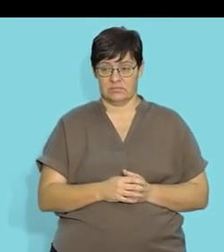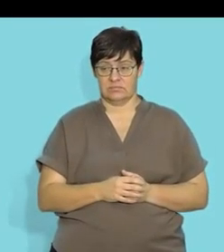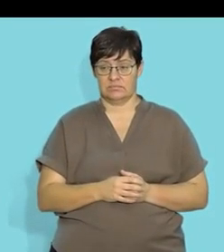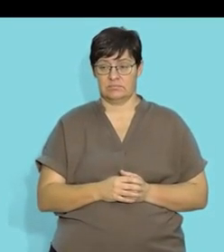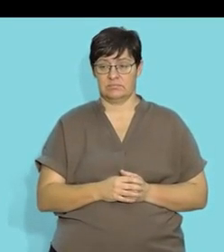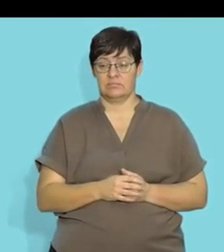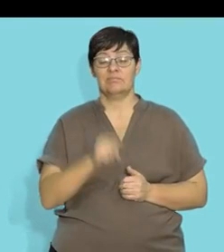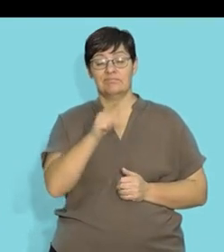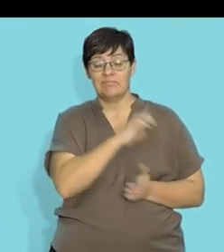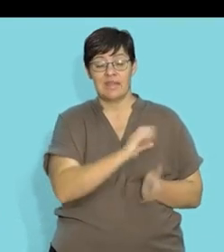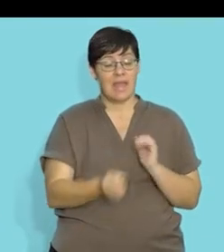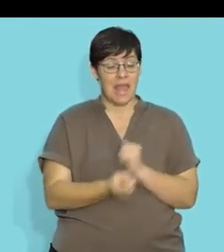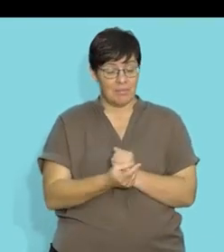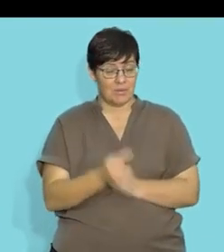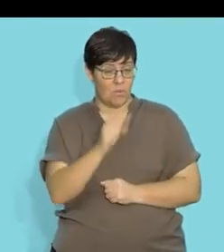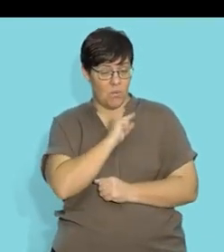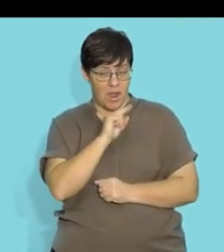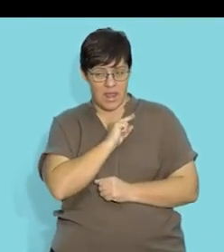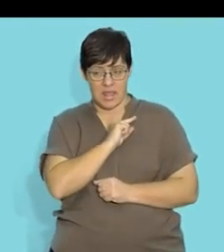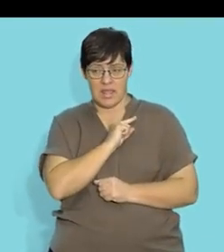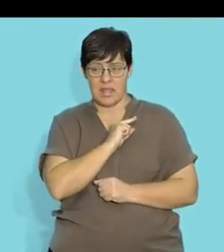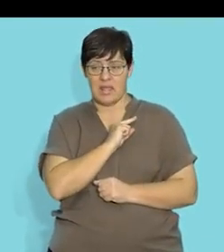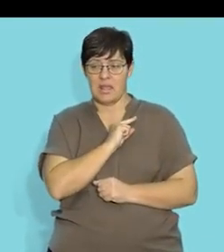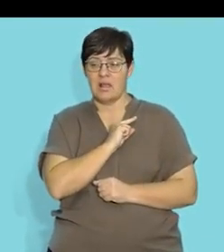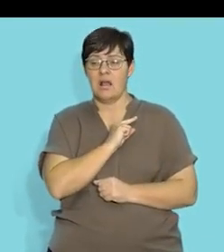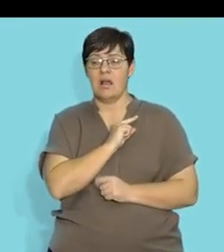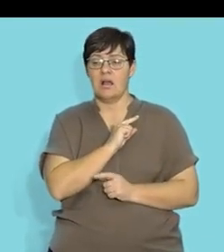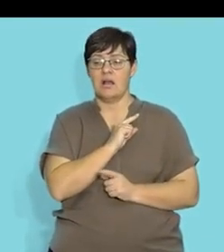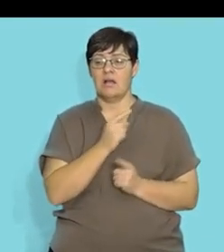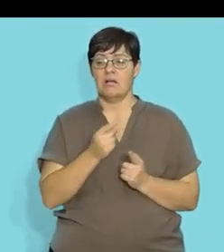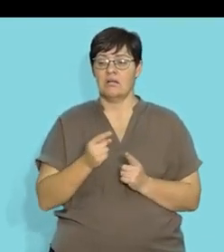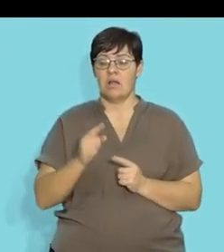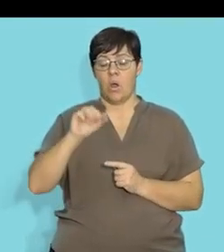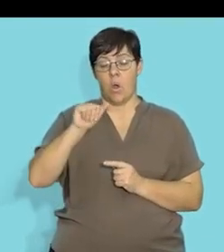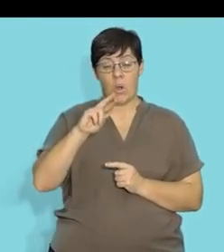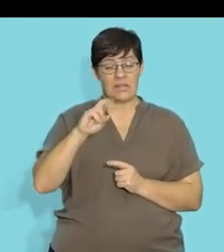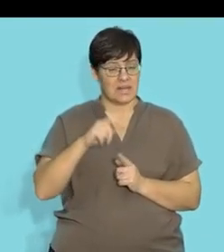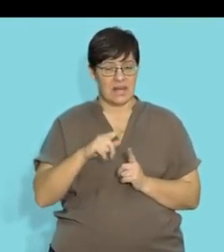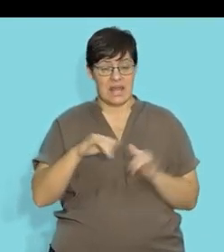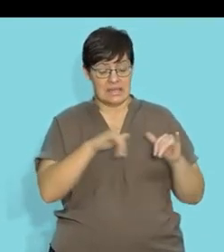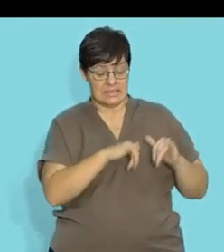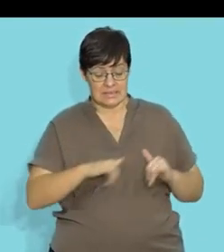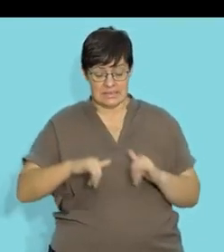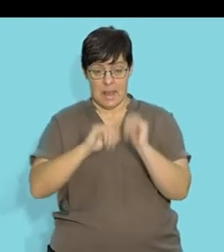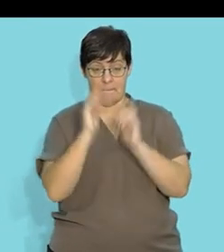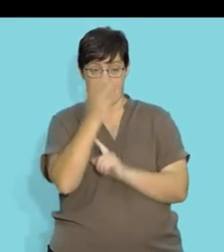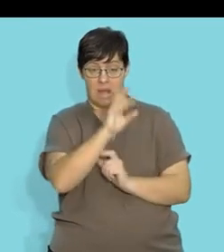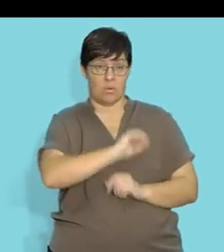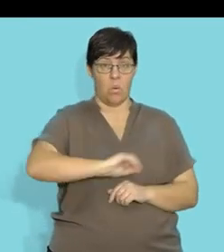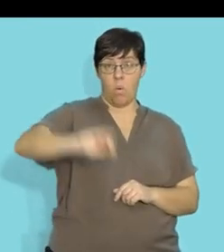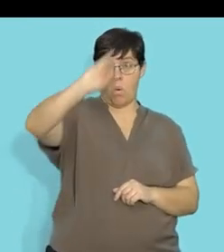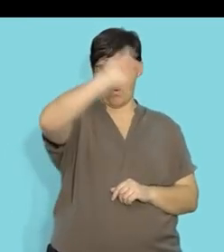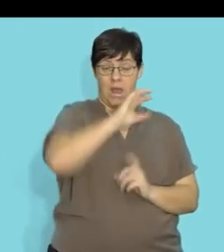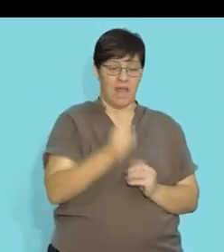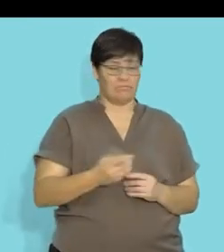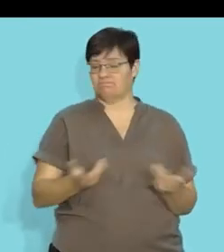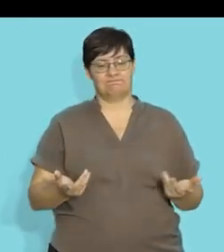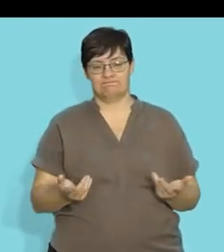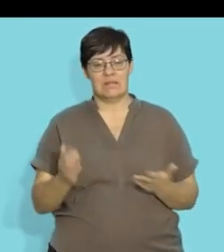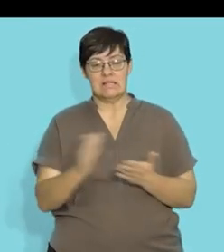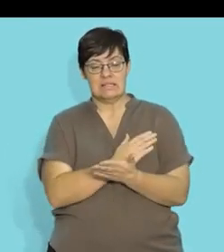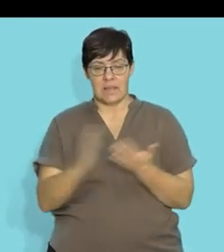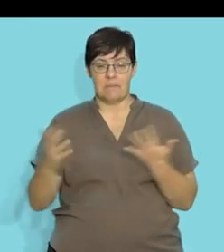A tropism takes place as a result of an unequal distribution of auxins in the plant. Certain plants